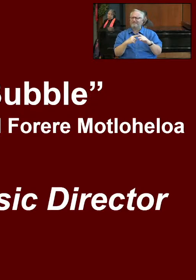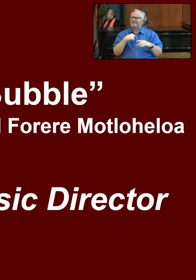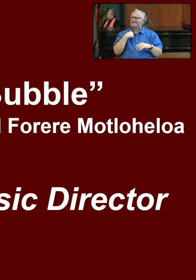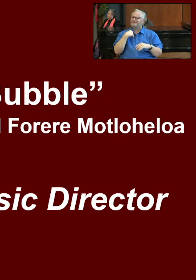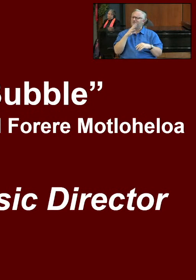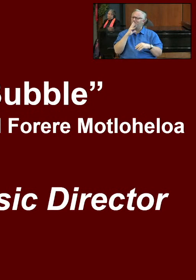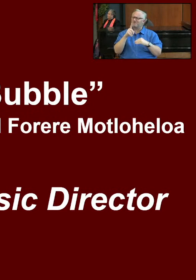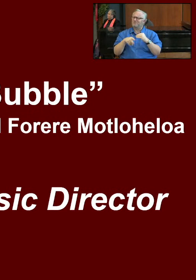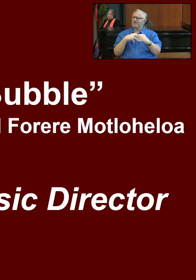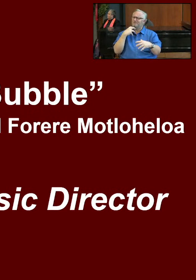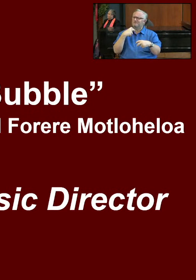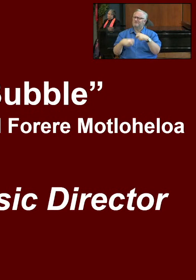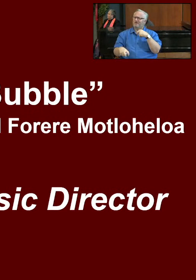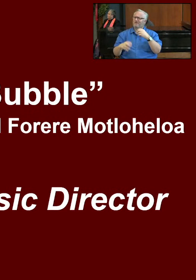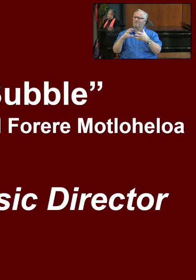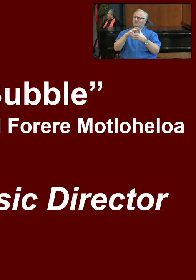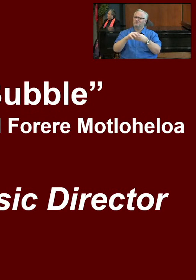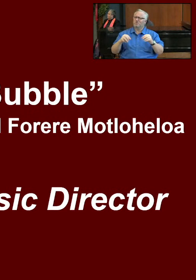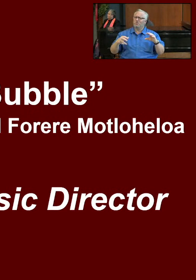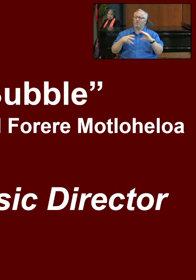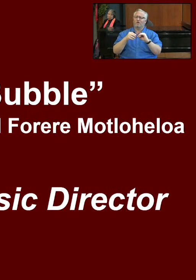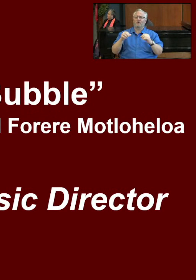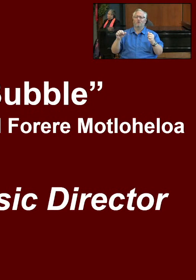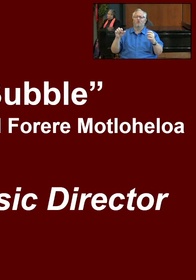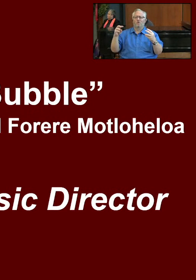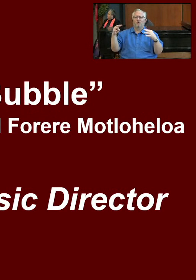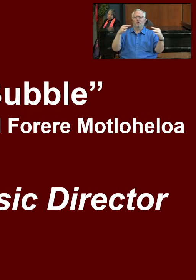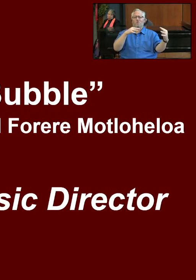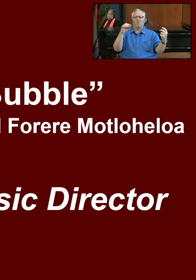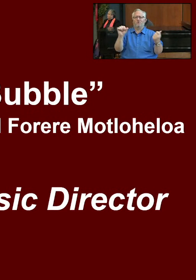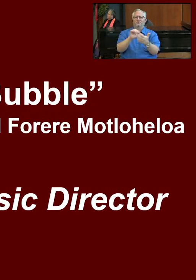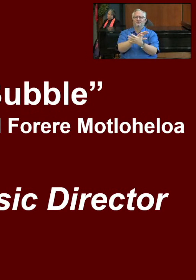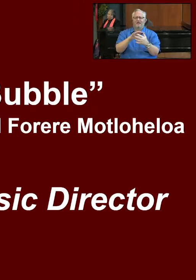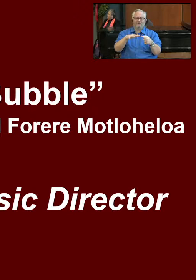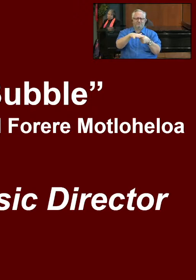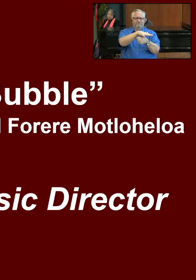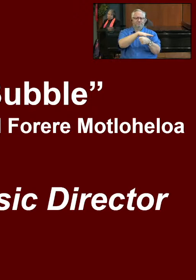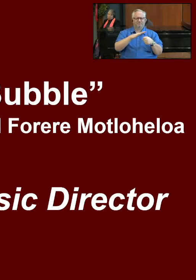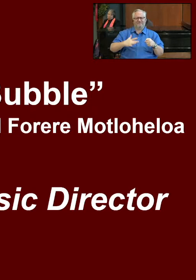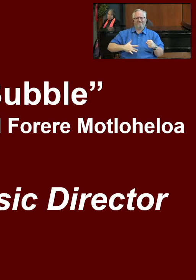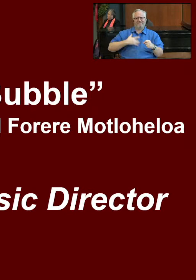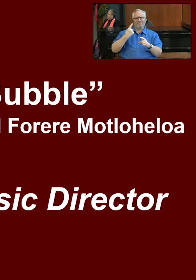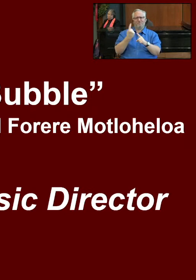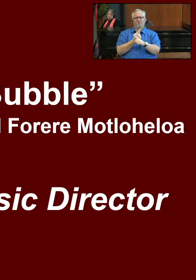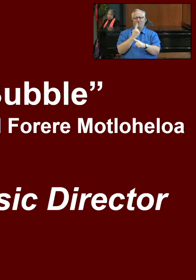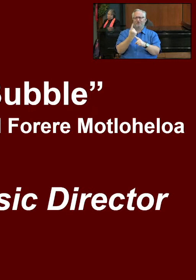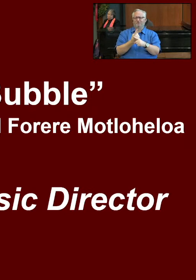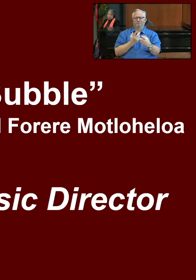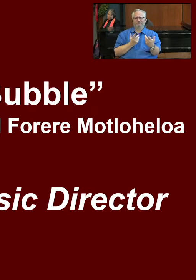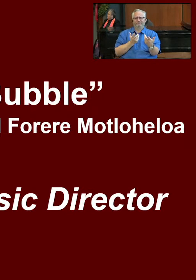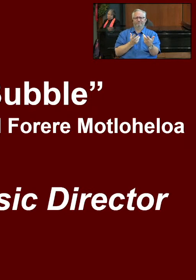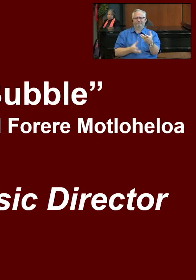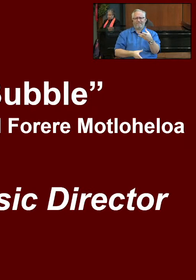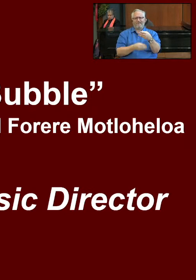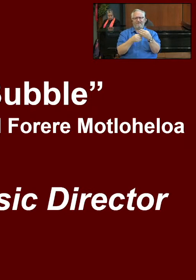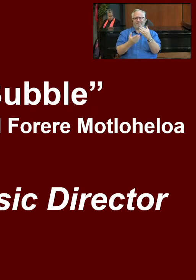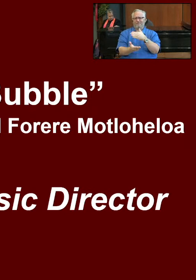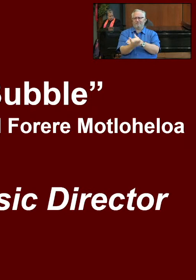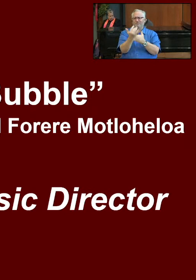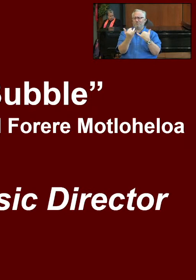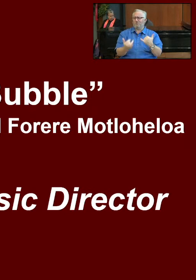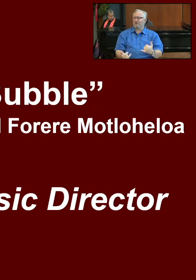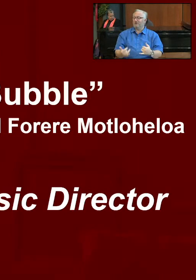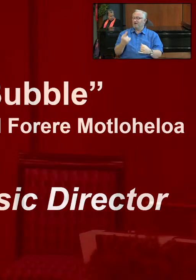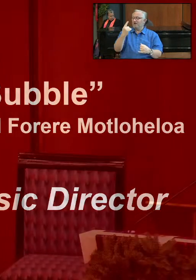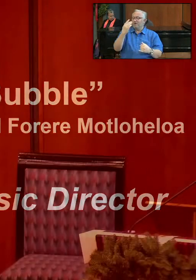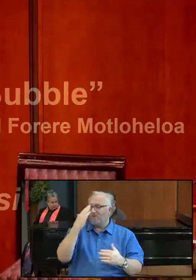story. It's a story about a war-torn area, and it just felt very appropriate to sing it this morning. So I hope you find it meaningful.